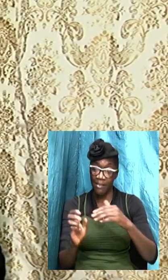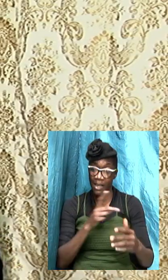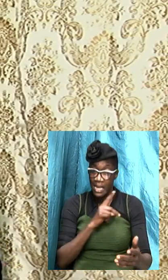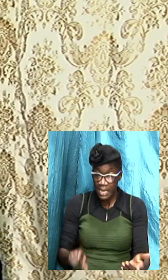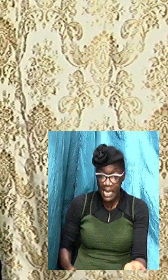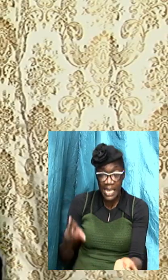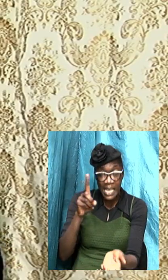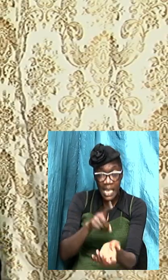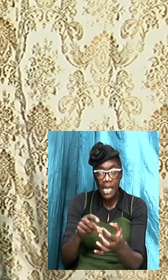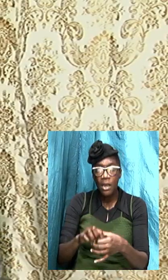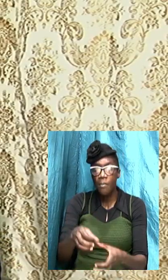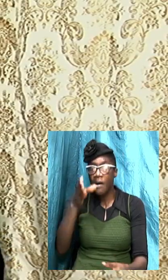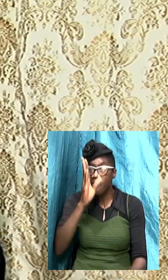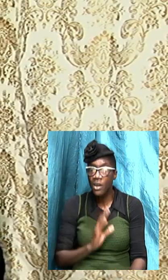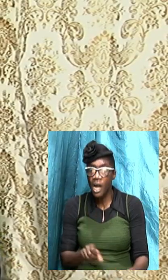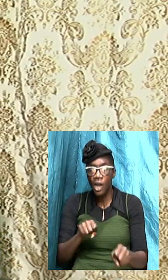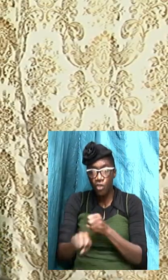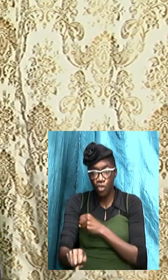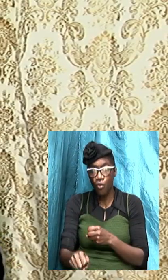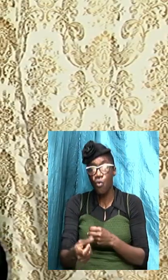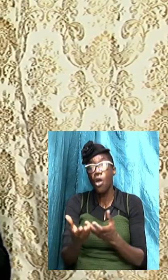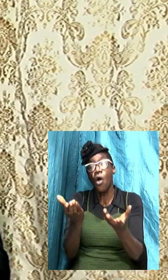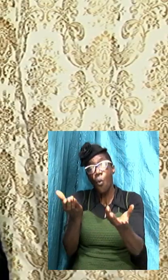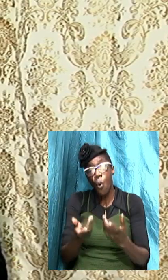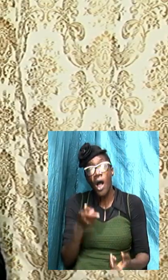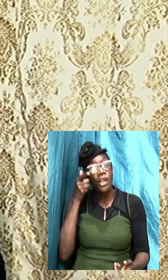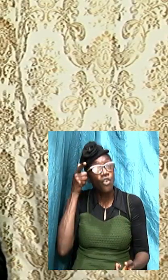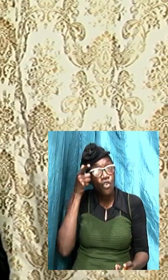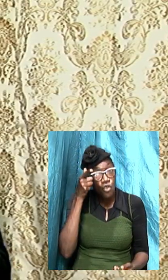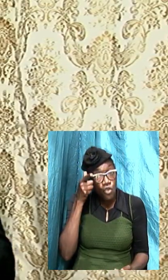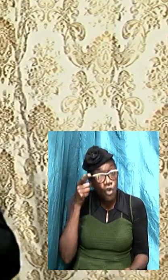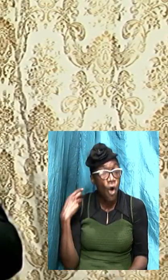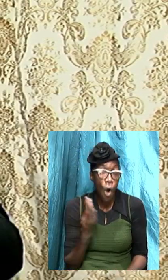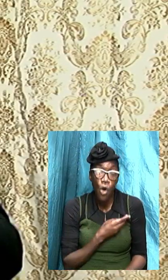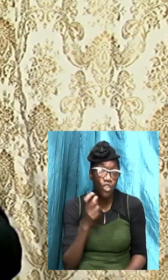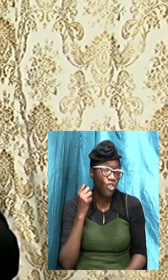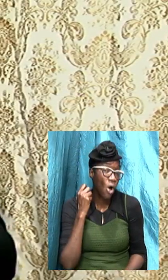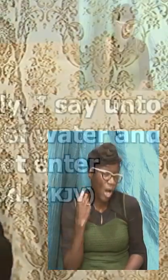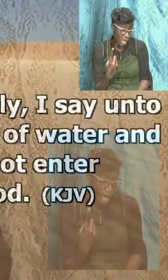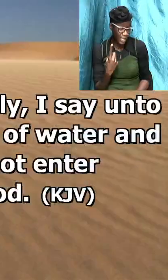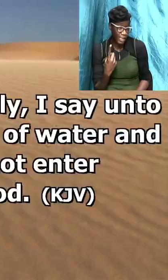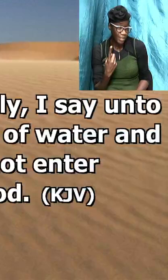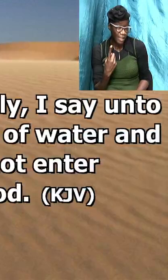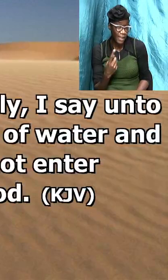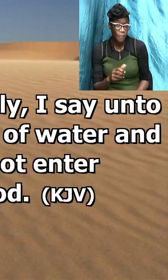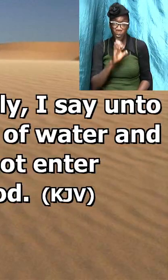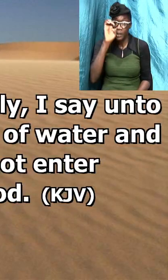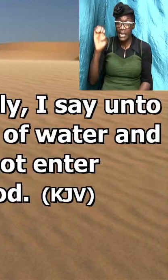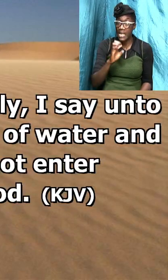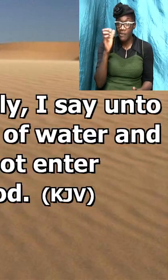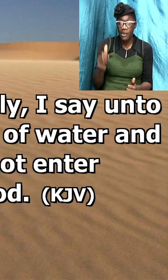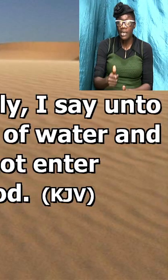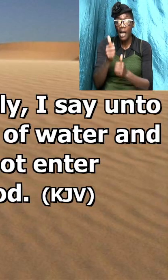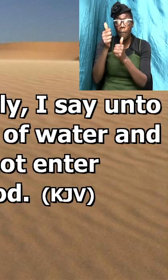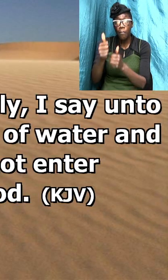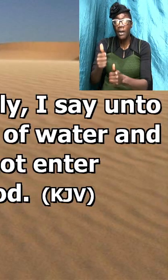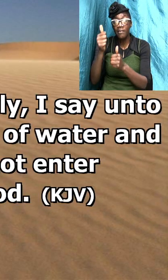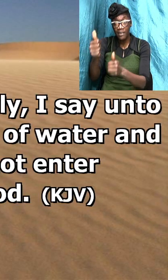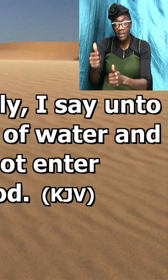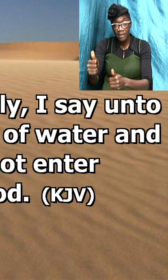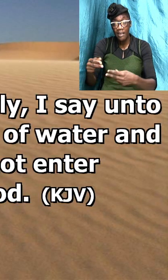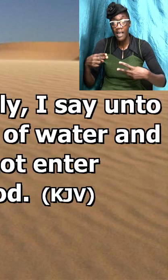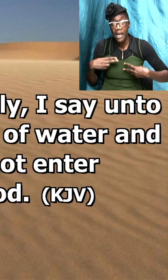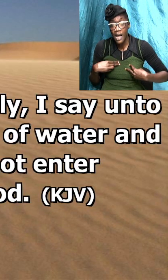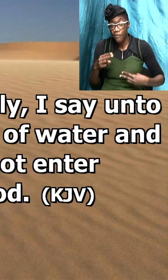of God so I want us to understand that even the apostles had to be born